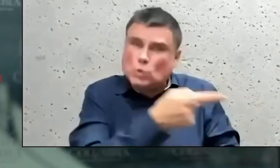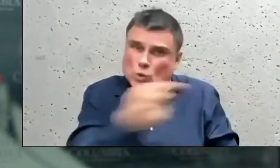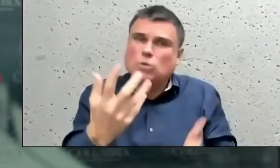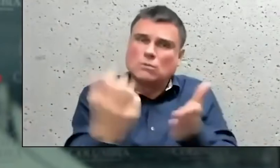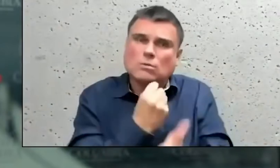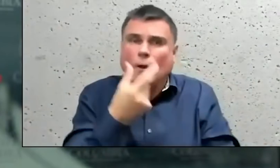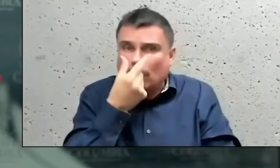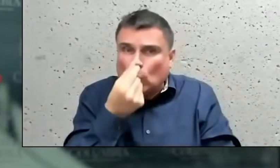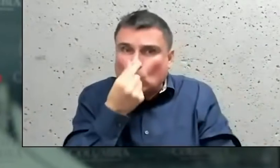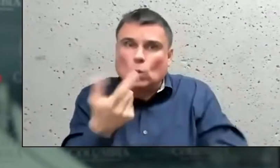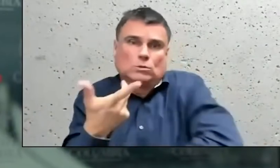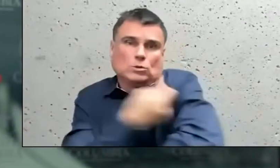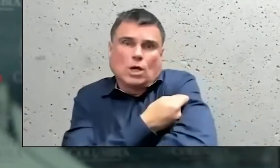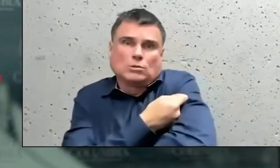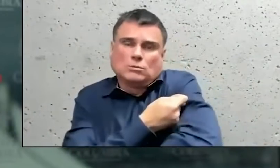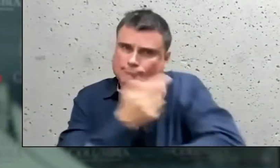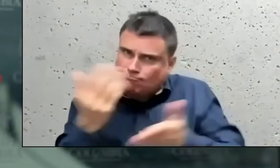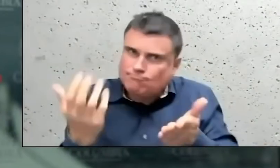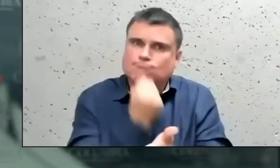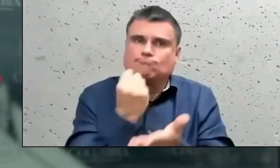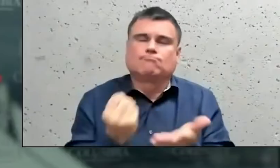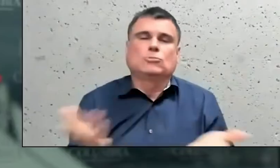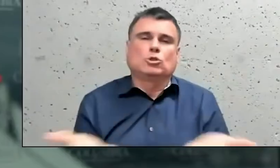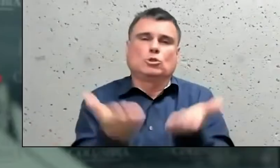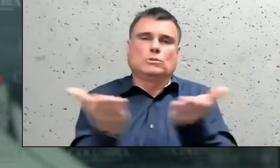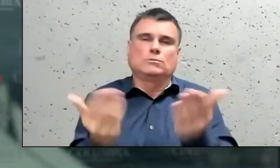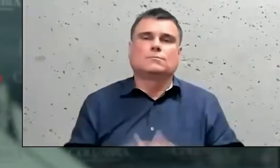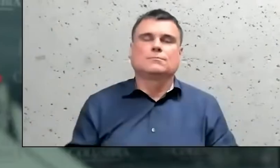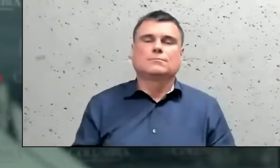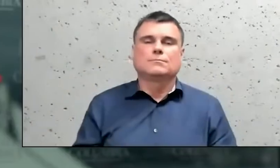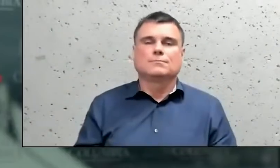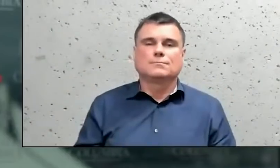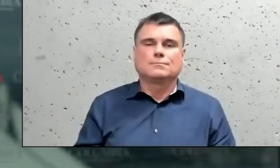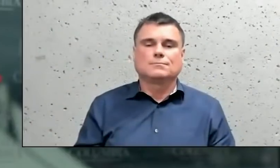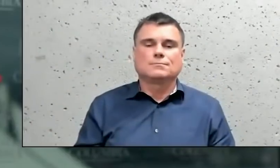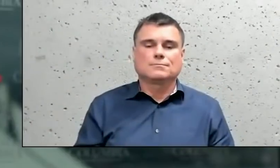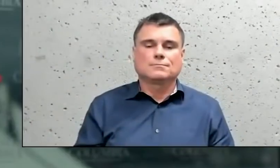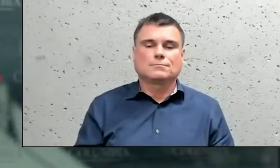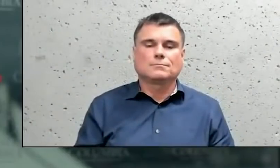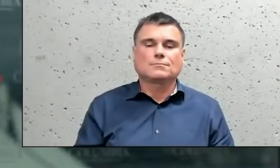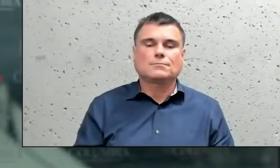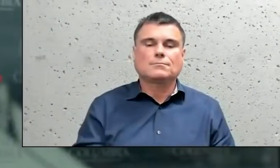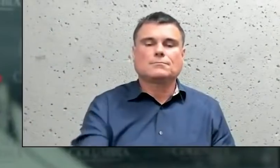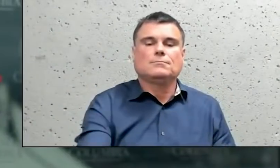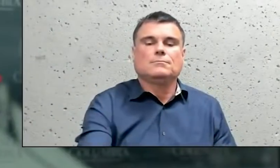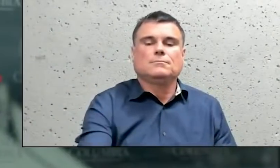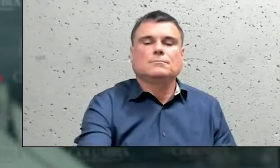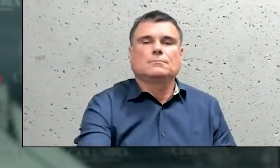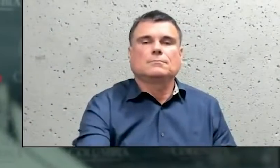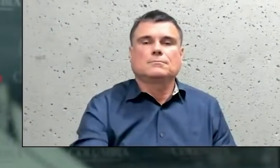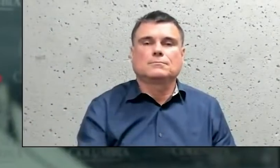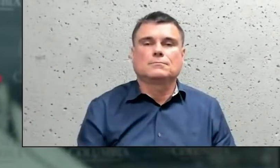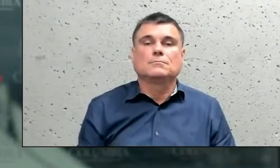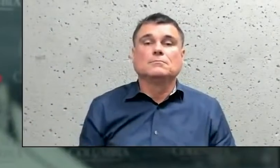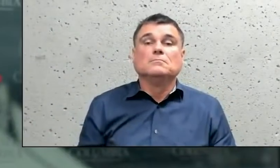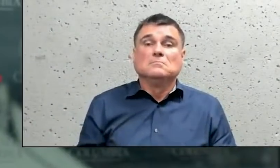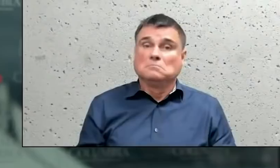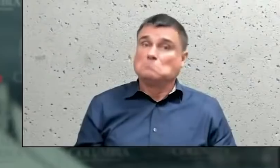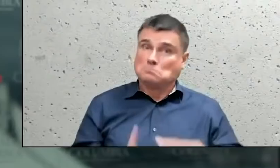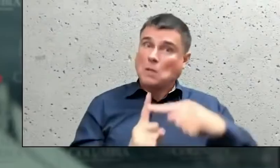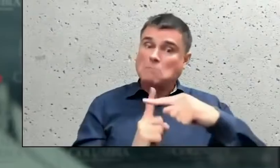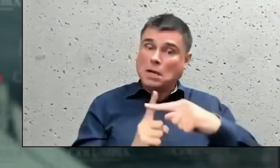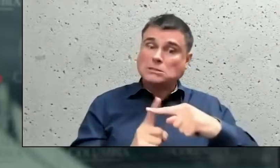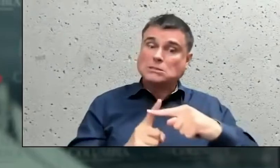remember, we'll have a test at the end about the other 4 items. So that's positive news. With respect to